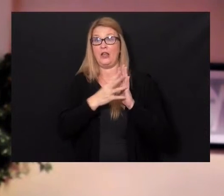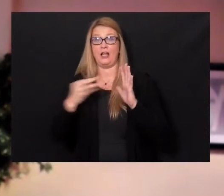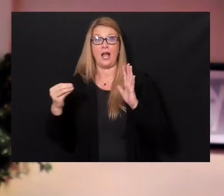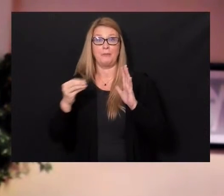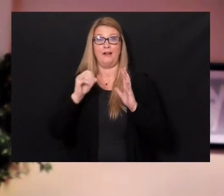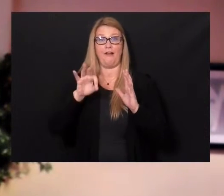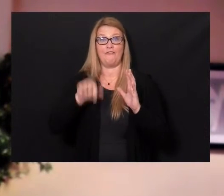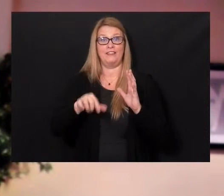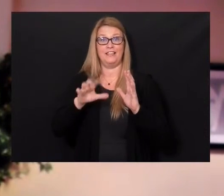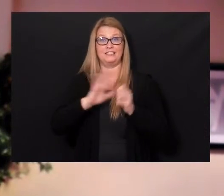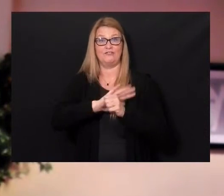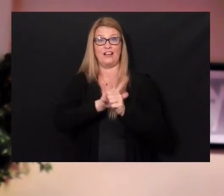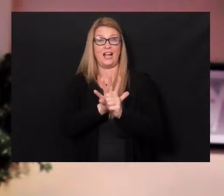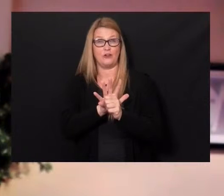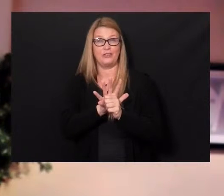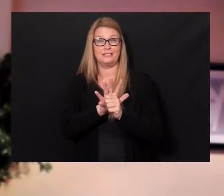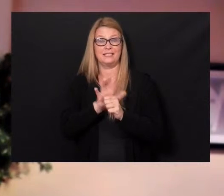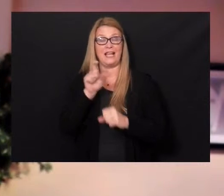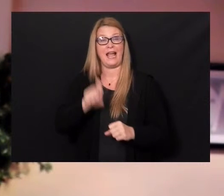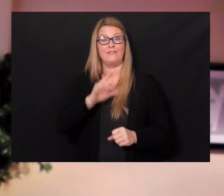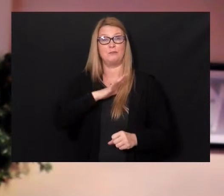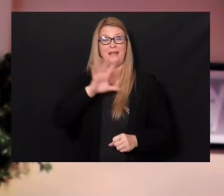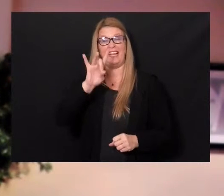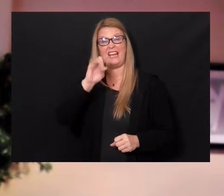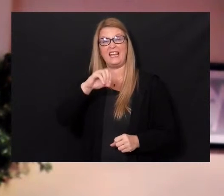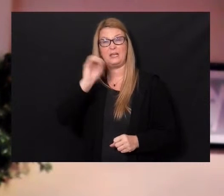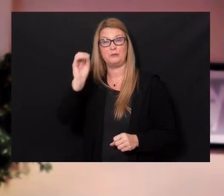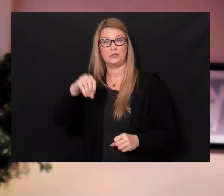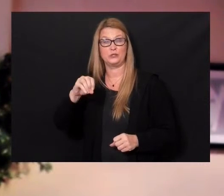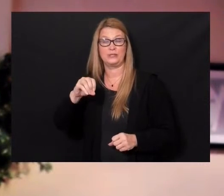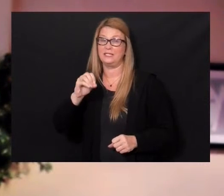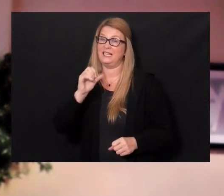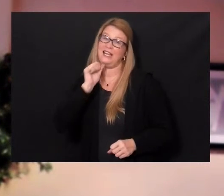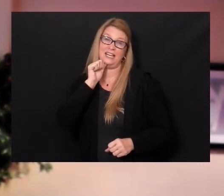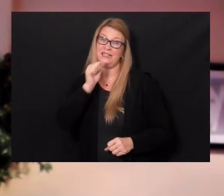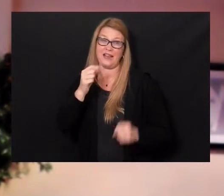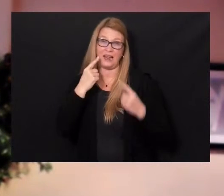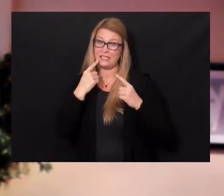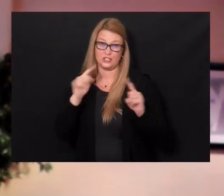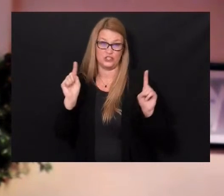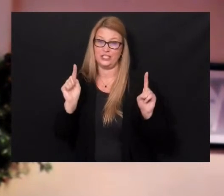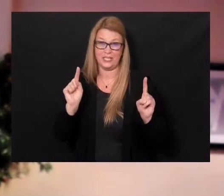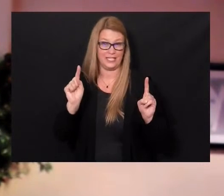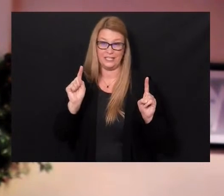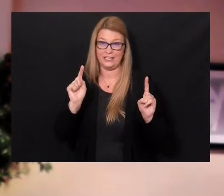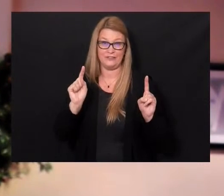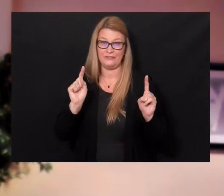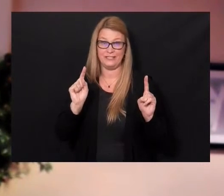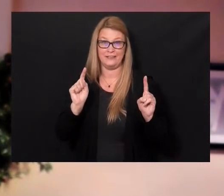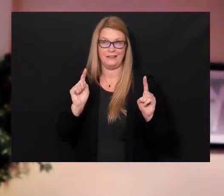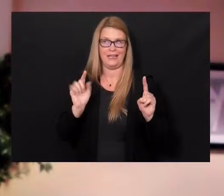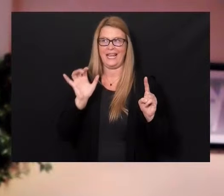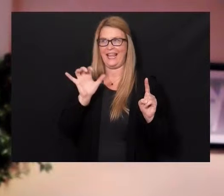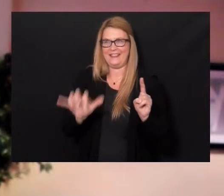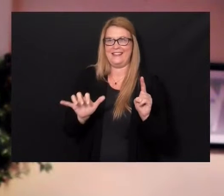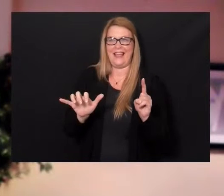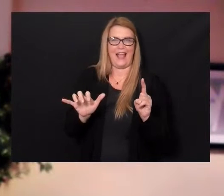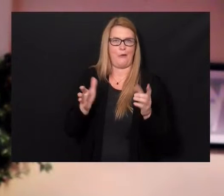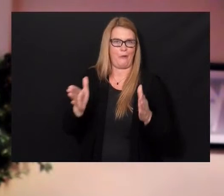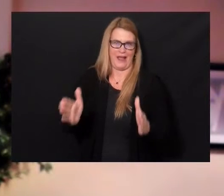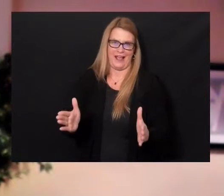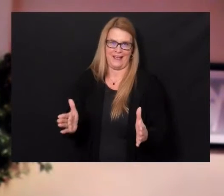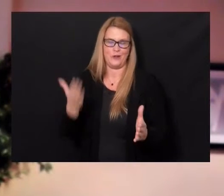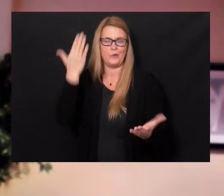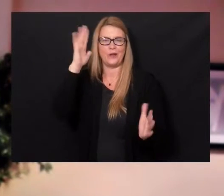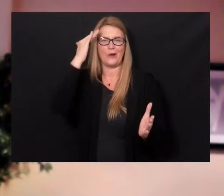in the 80% range, is probably not going to be achieved in its classic sense, because we know there's a